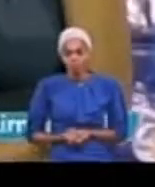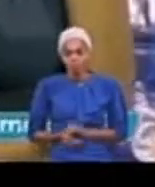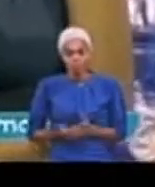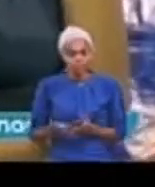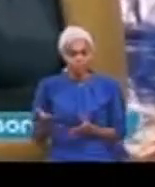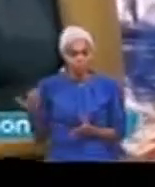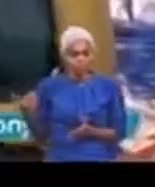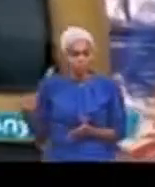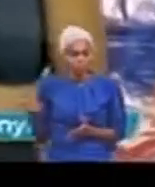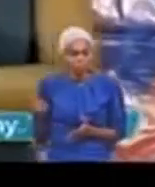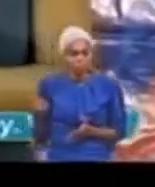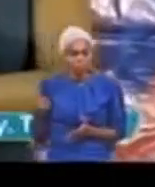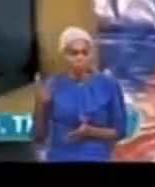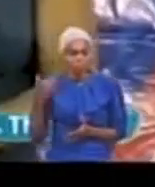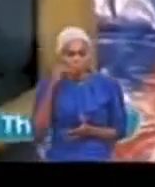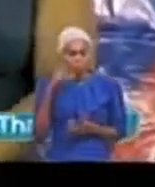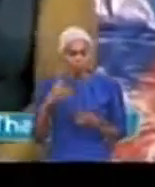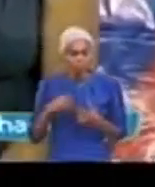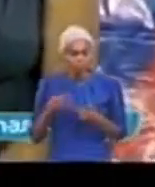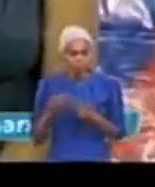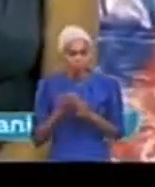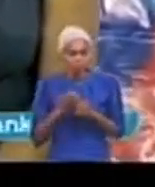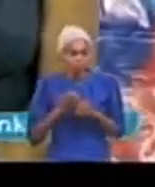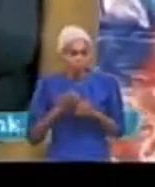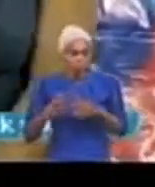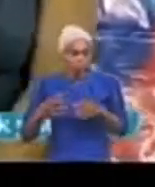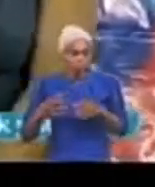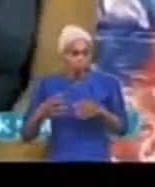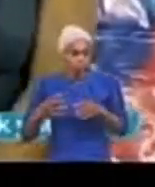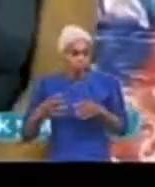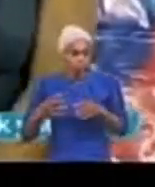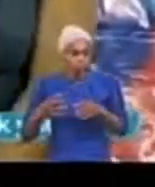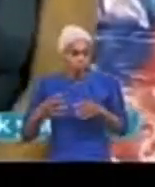had a growth on my hand, on my right hand. I couldn't do